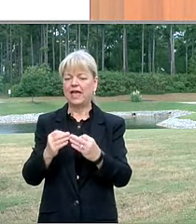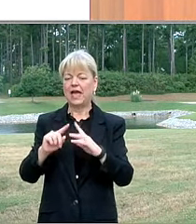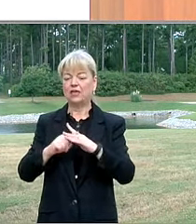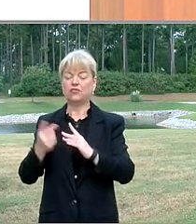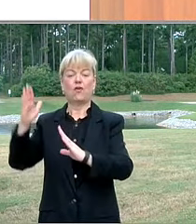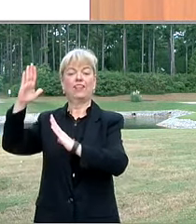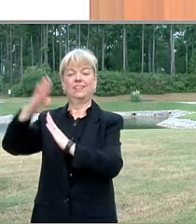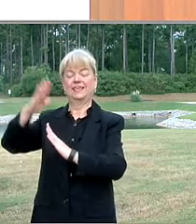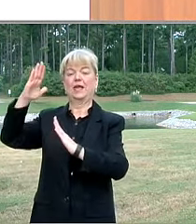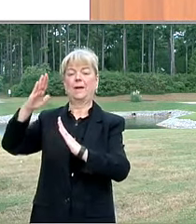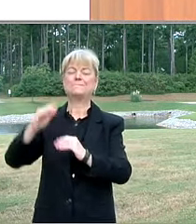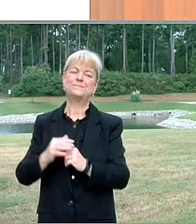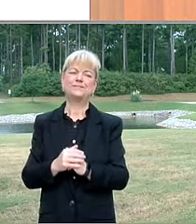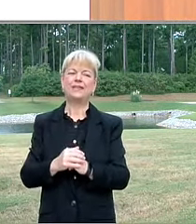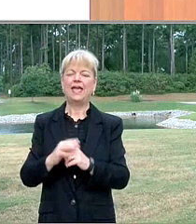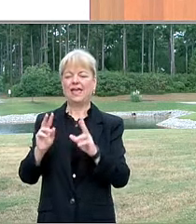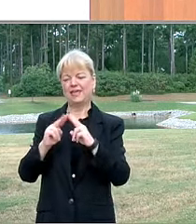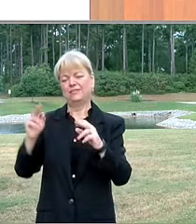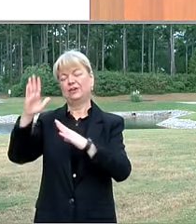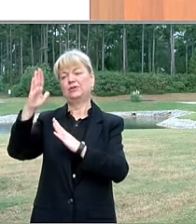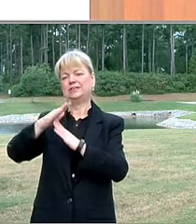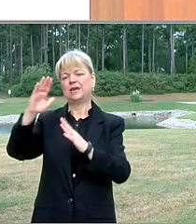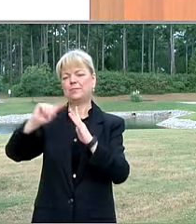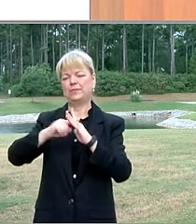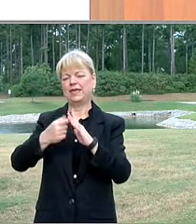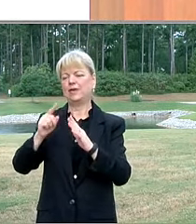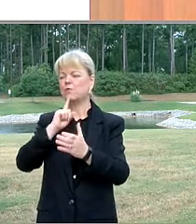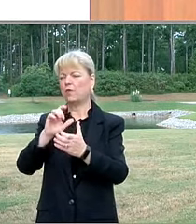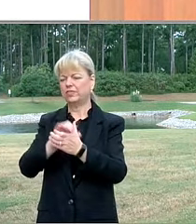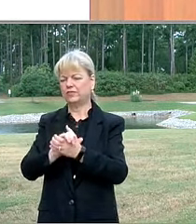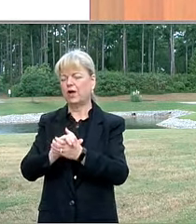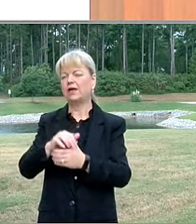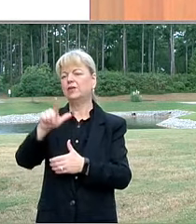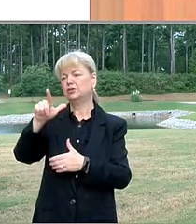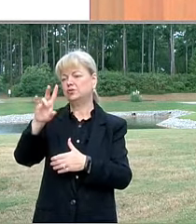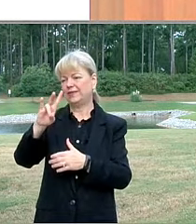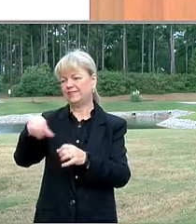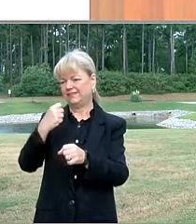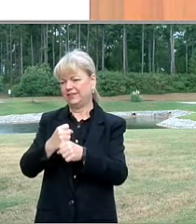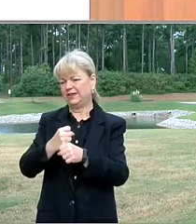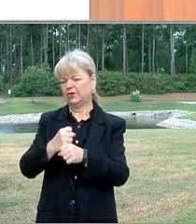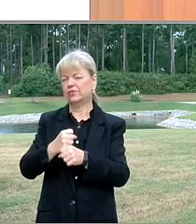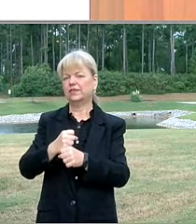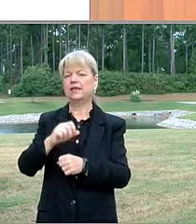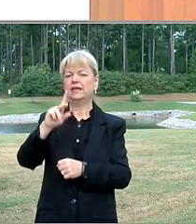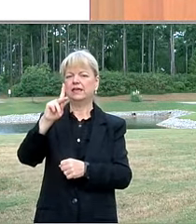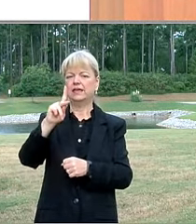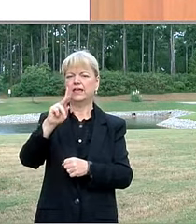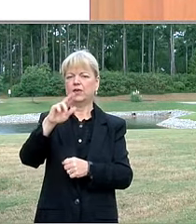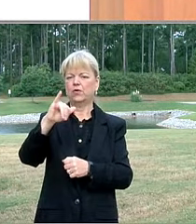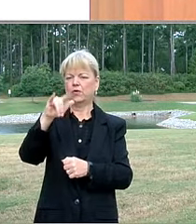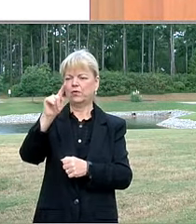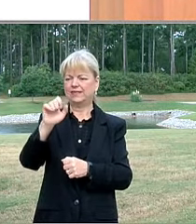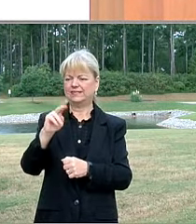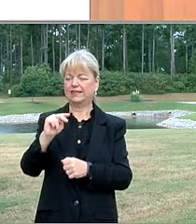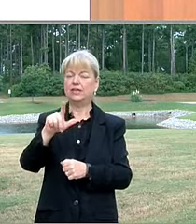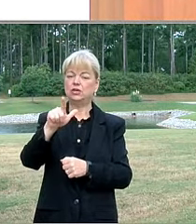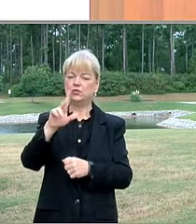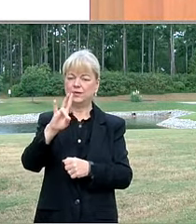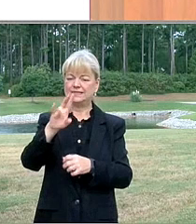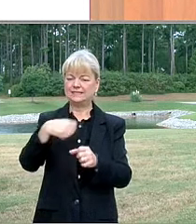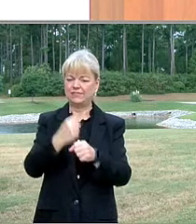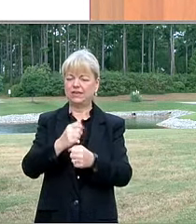top. And the very top begins with his wife of 27 years, Kristen. Look, 27 years being